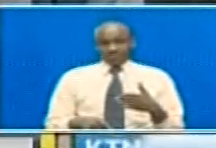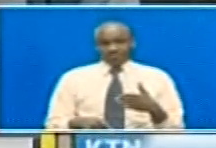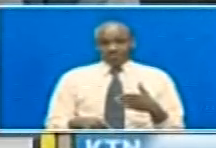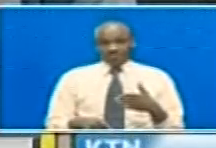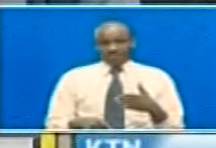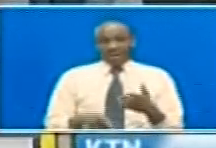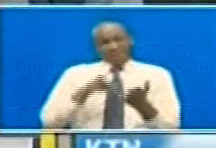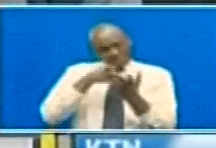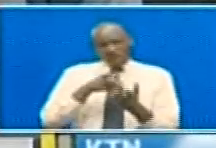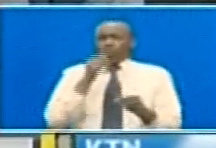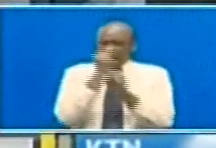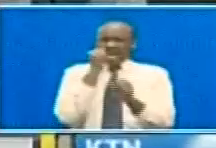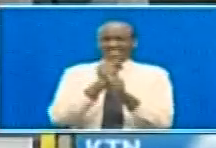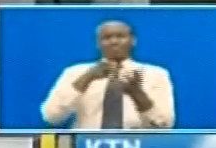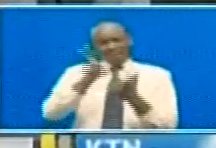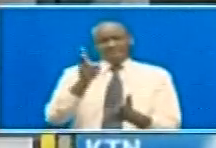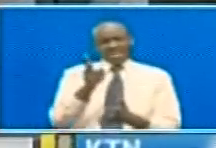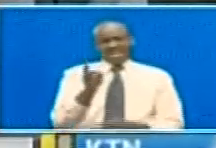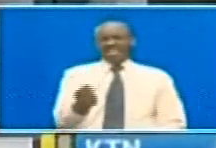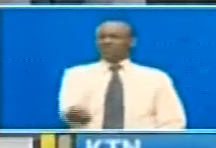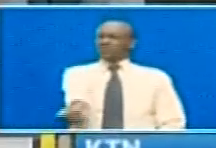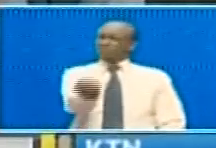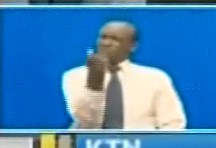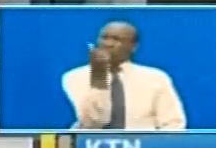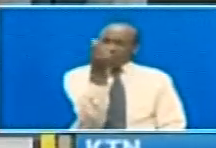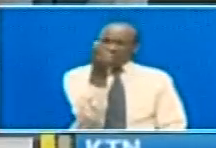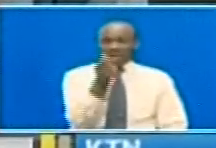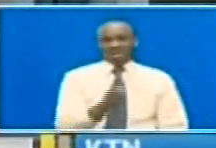the payment of the workers has been too down.